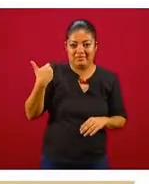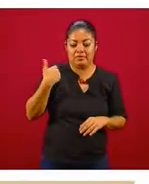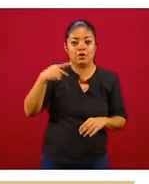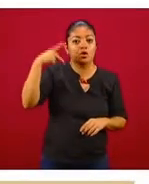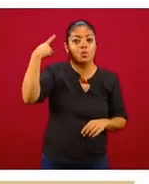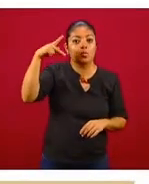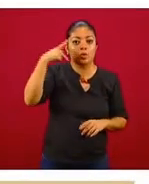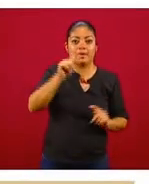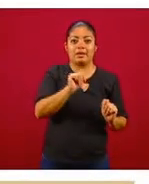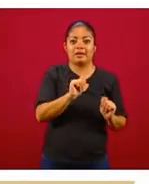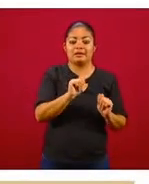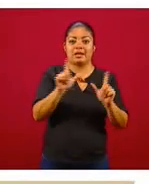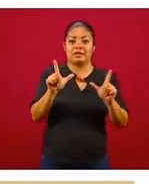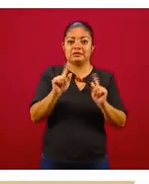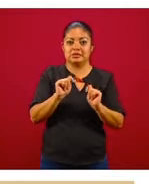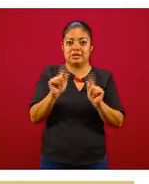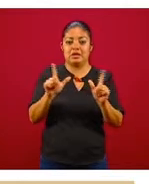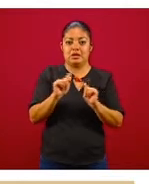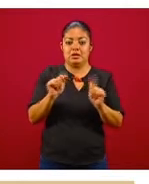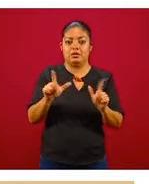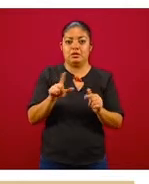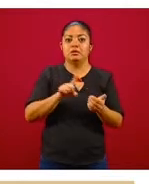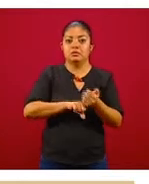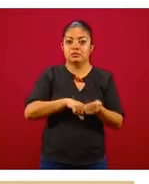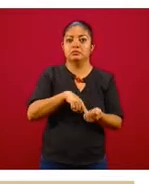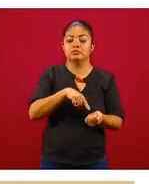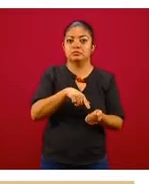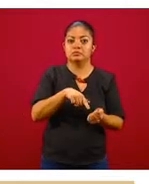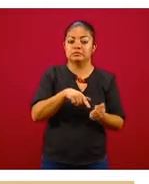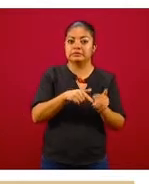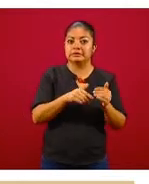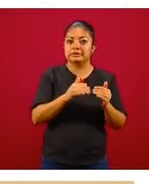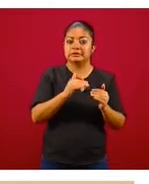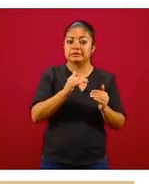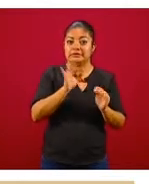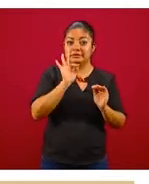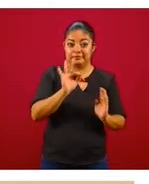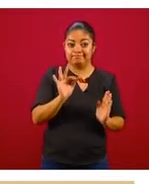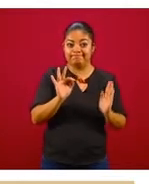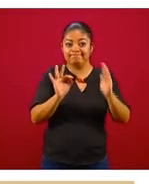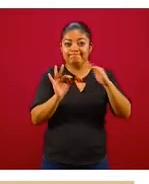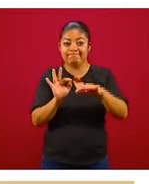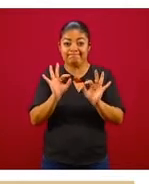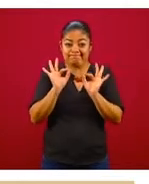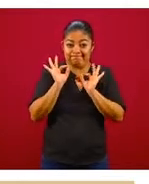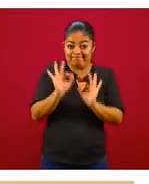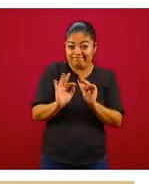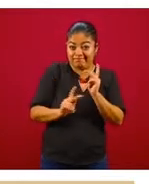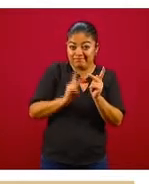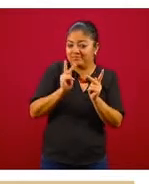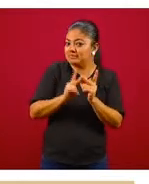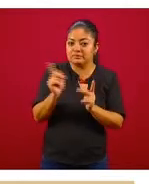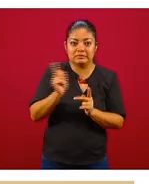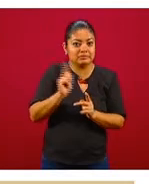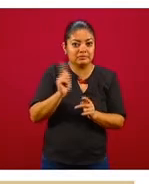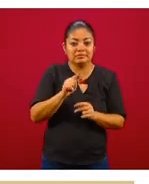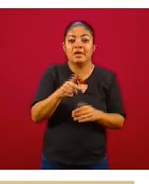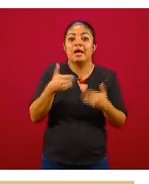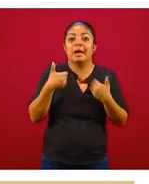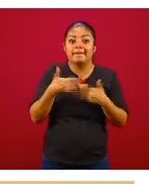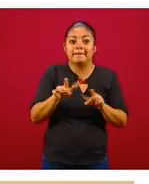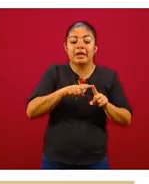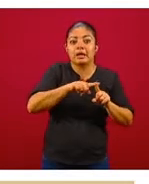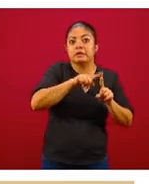peak. And then we have this information for the ones that are still entering the